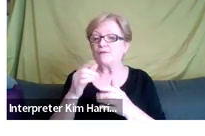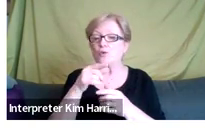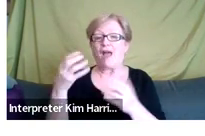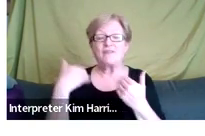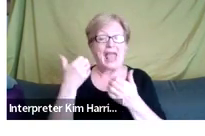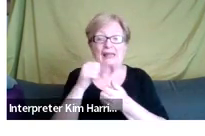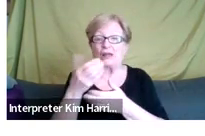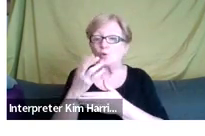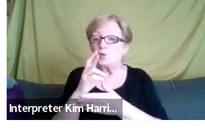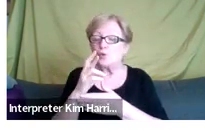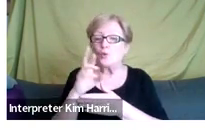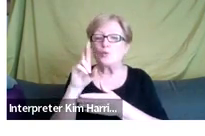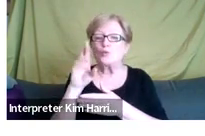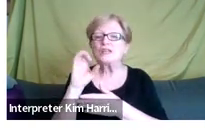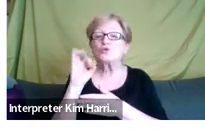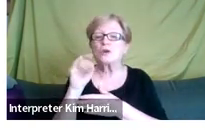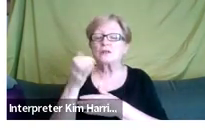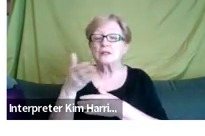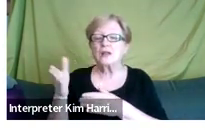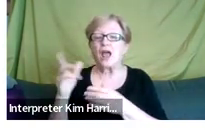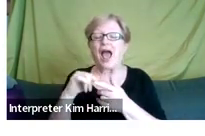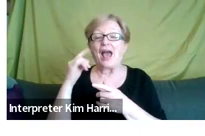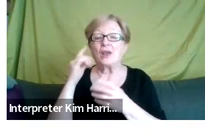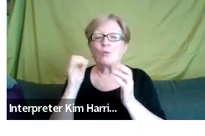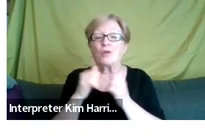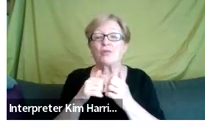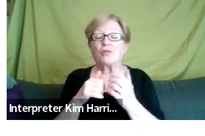resources, but I just think it is first with